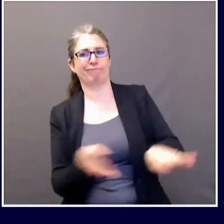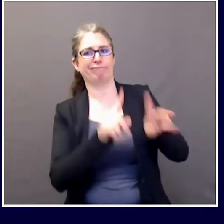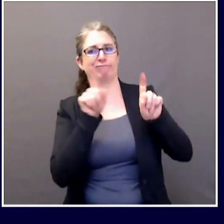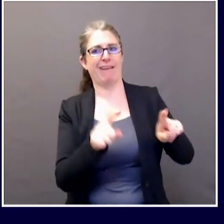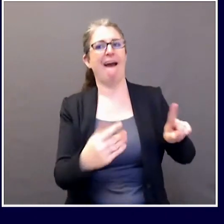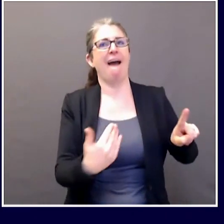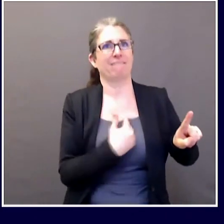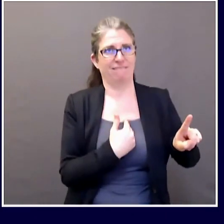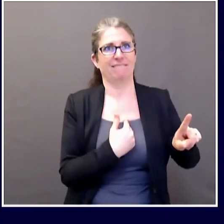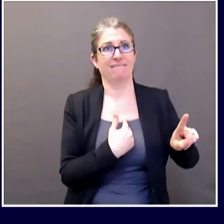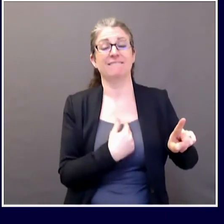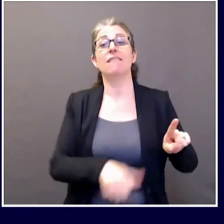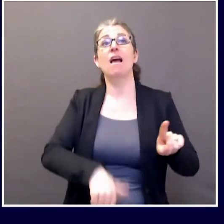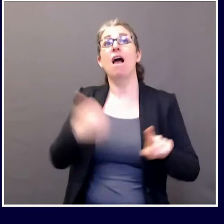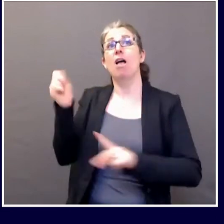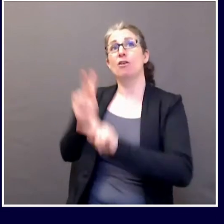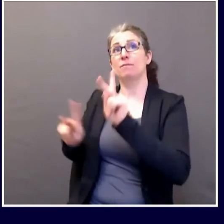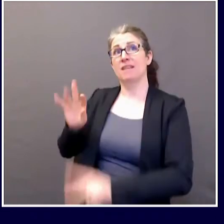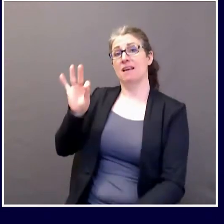9,102 are probable cases.